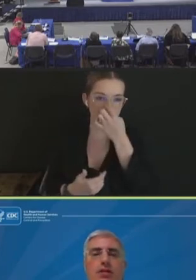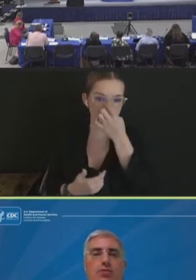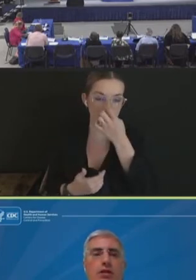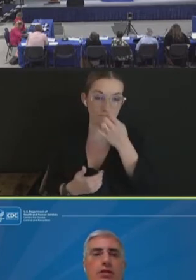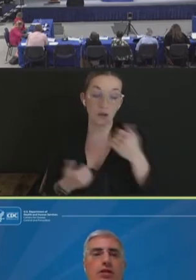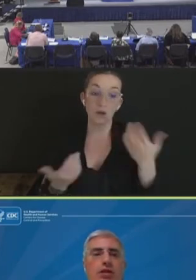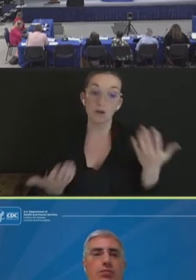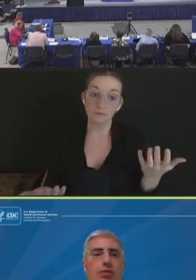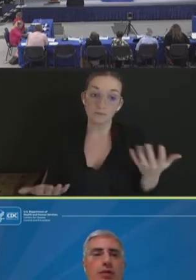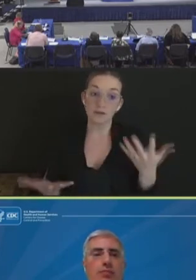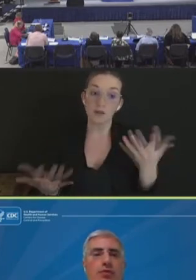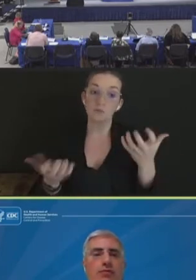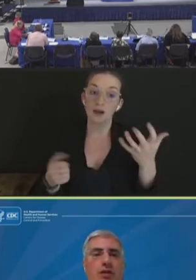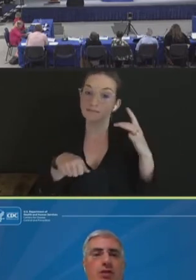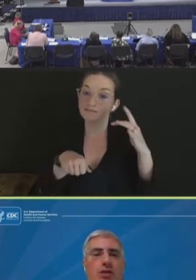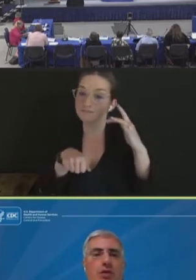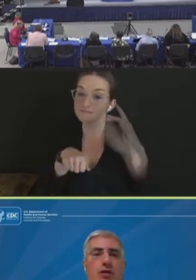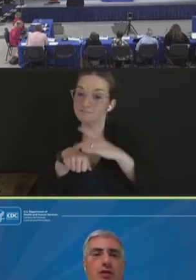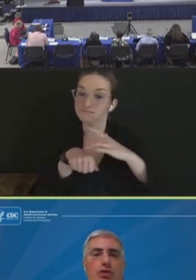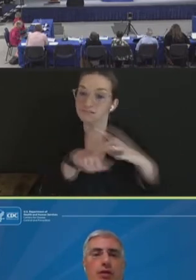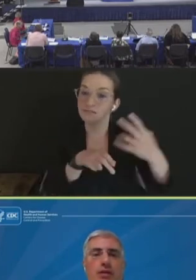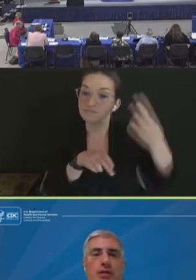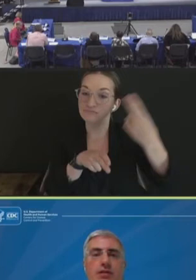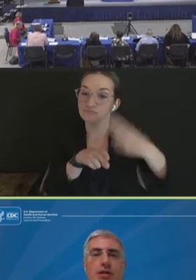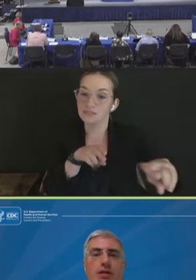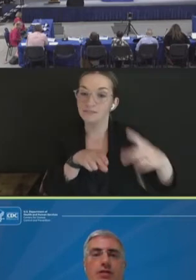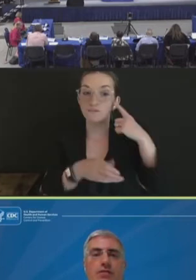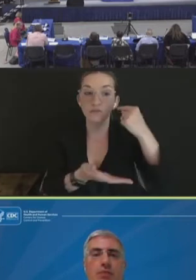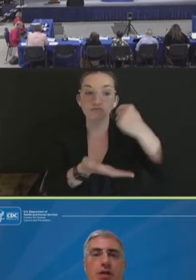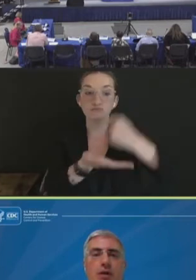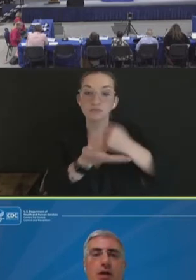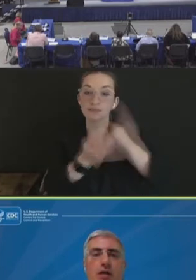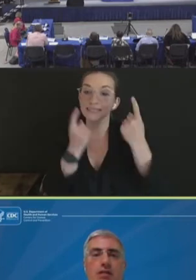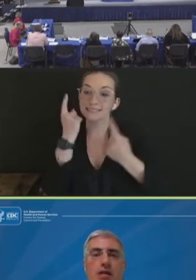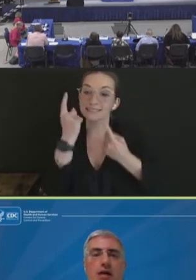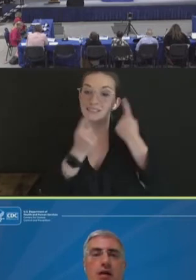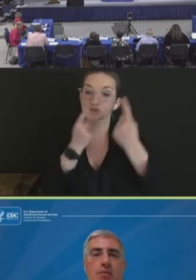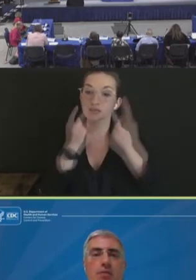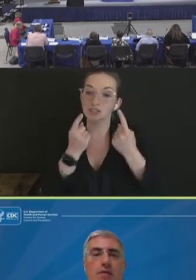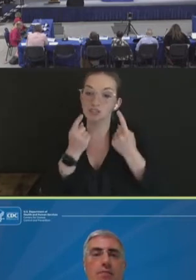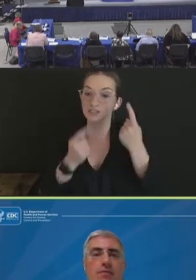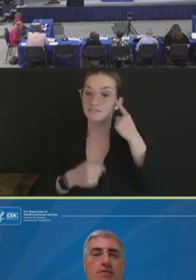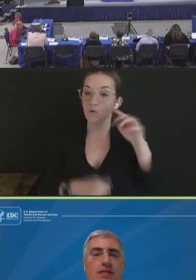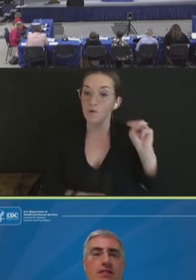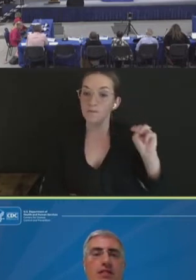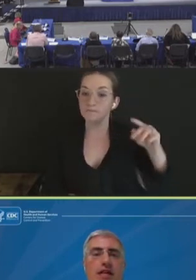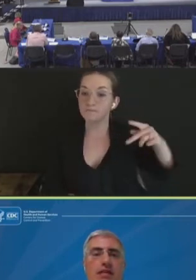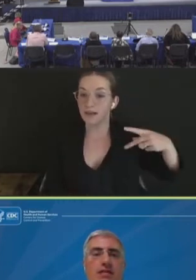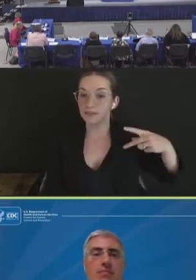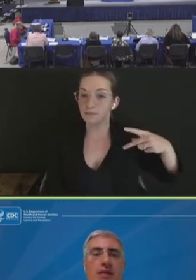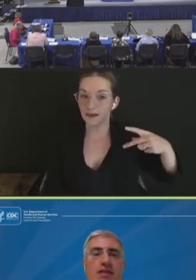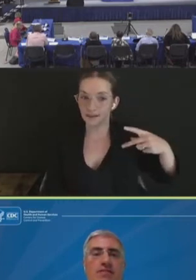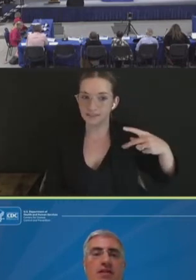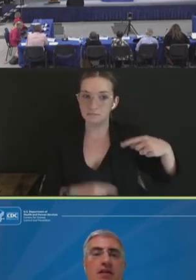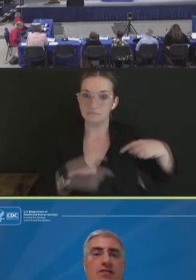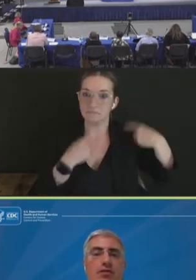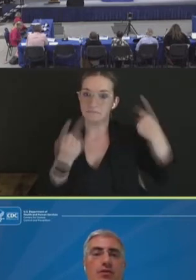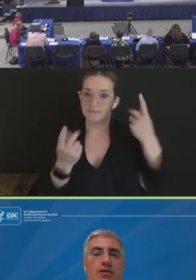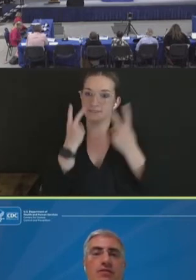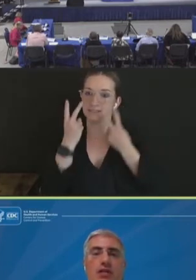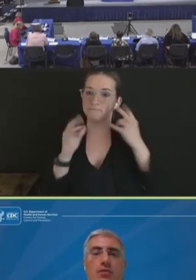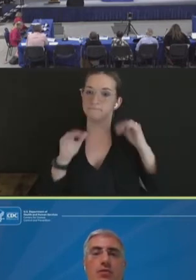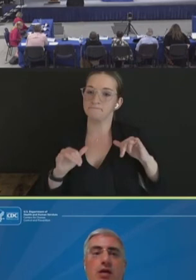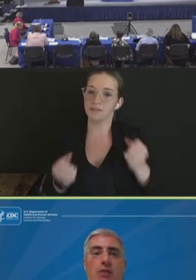So I just wanted to touch briefly also on the treatment considerations for monkeypox. What we've seen to date is that many